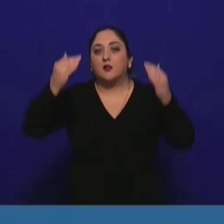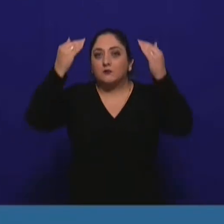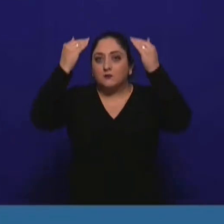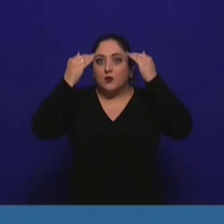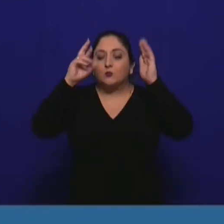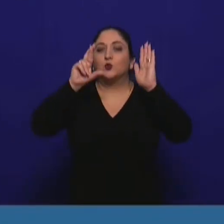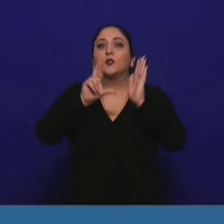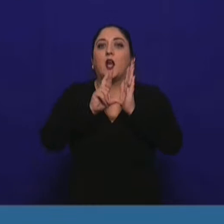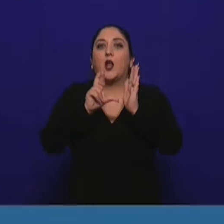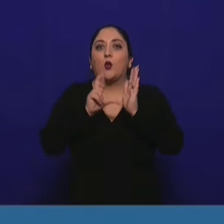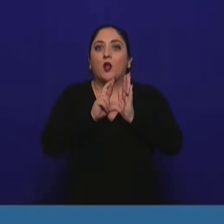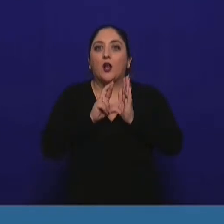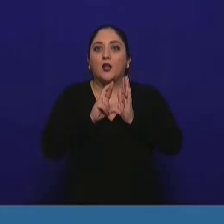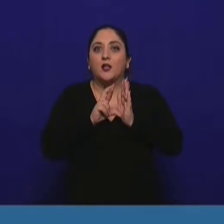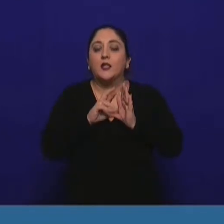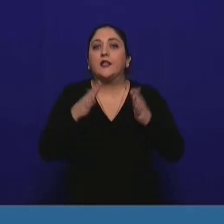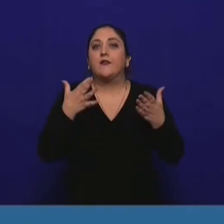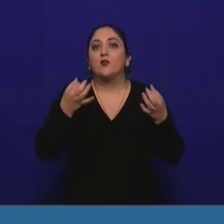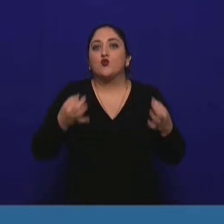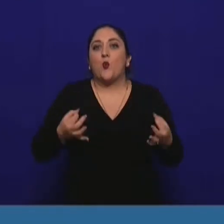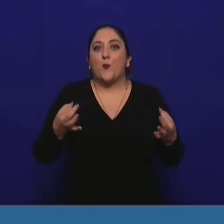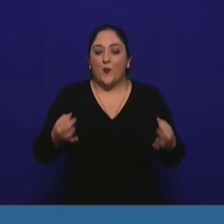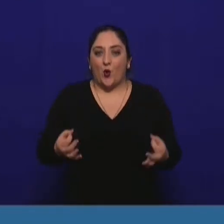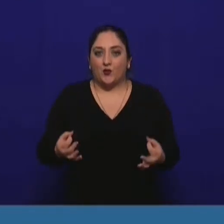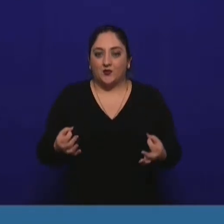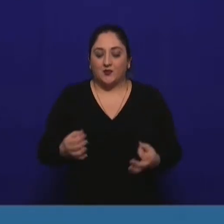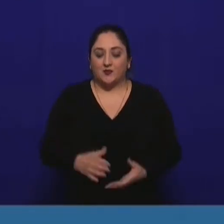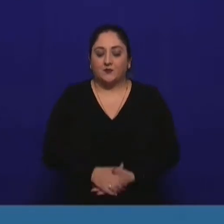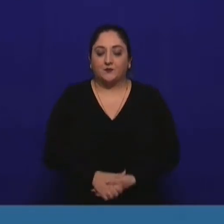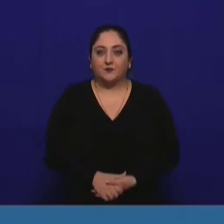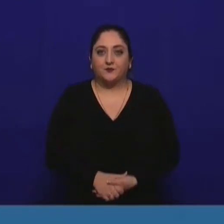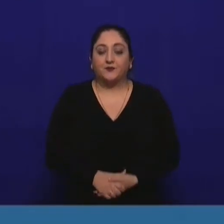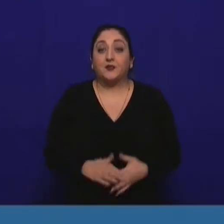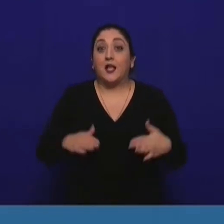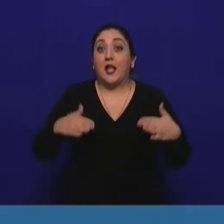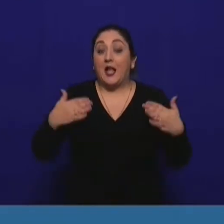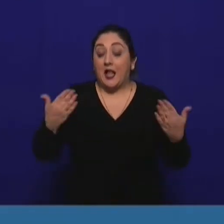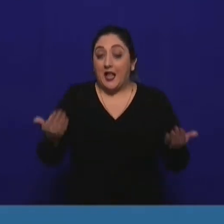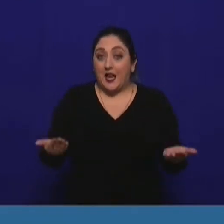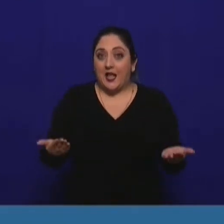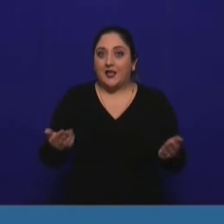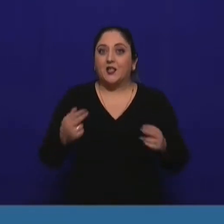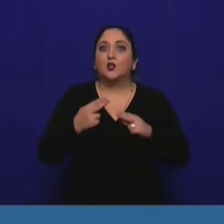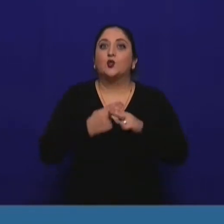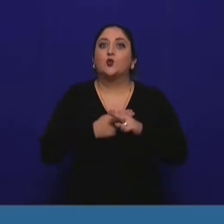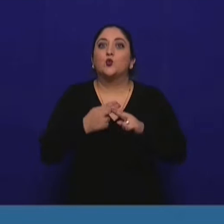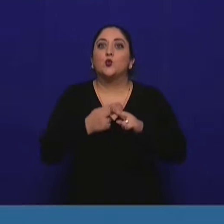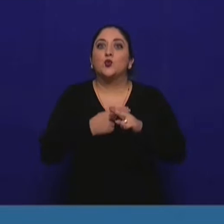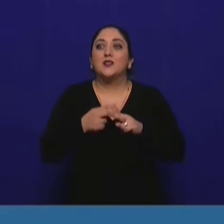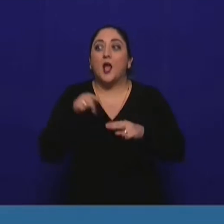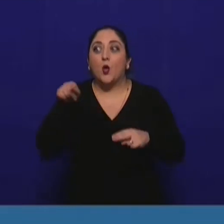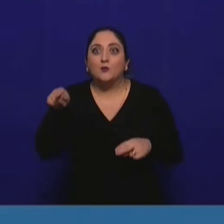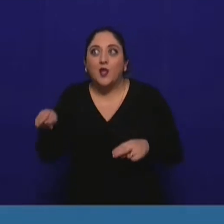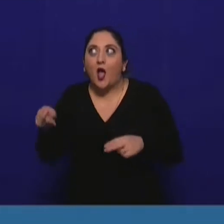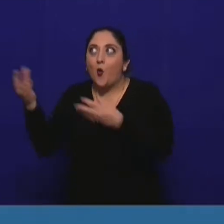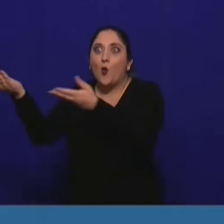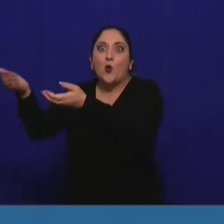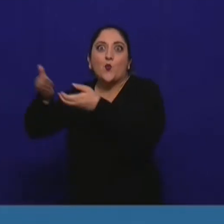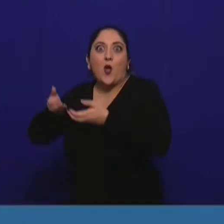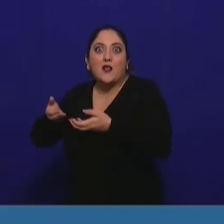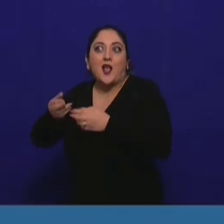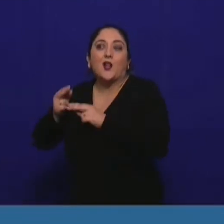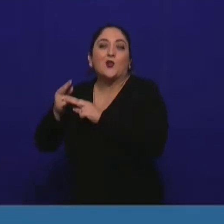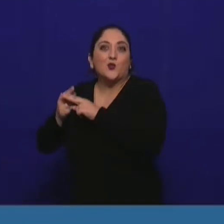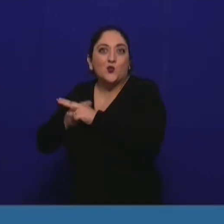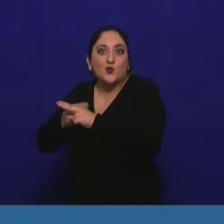din għandha tingħata sa' etajiet ta' 65 years. Allura ħan qegħdin nużaw dak it-tilqim kollu li qed jasal.